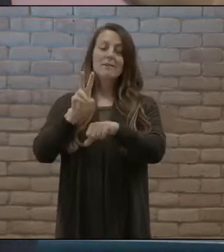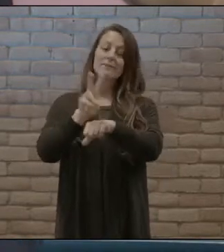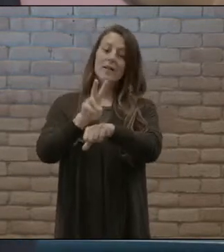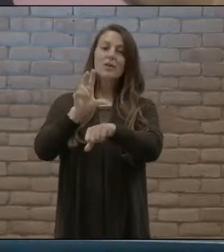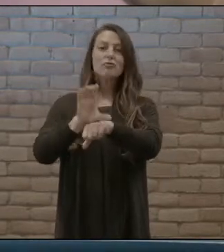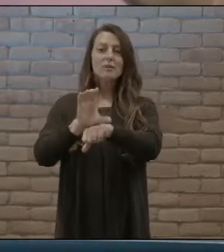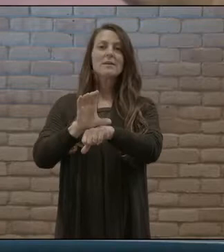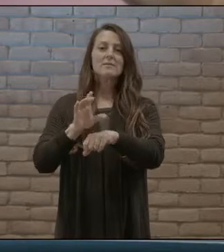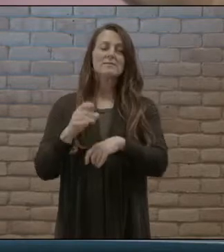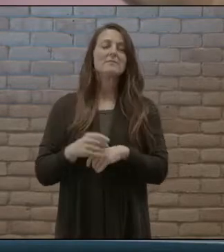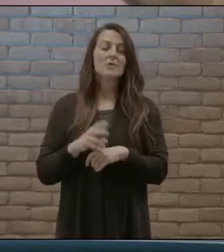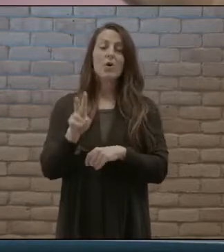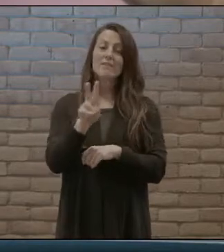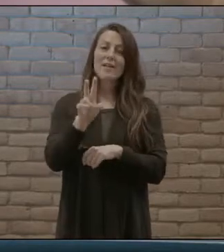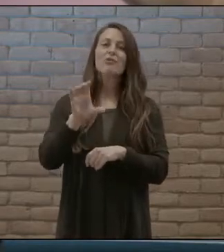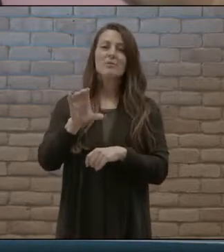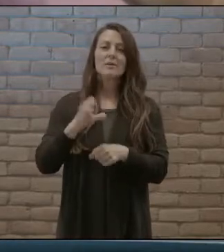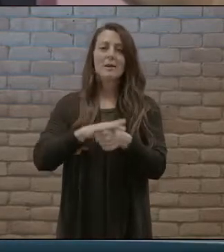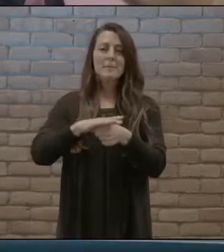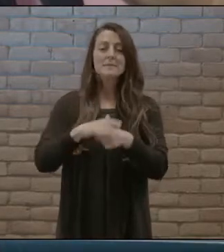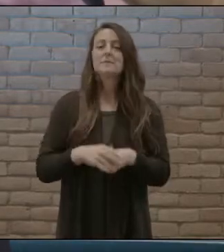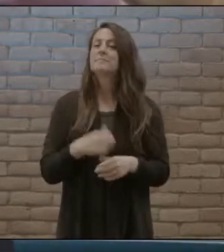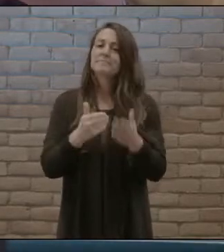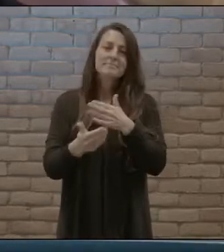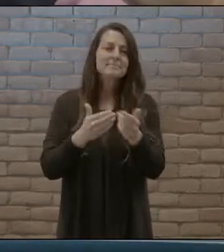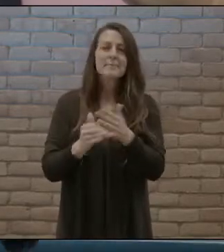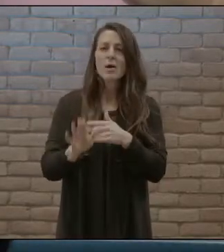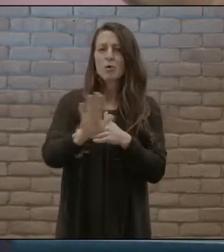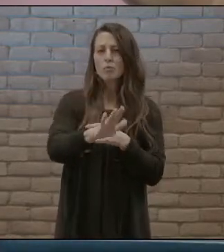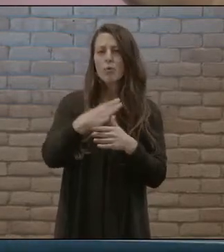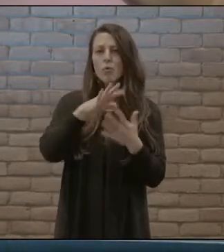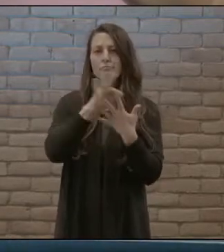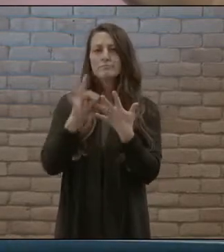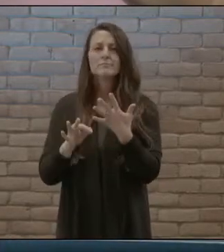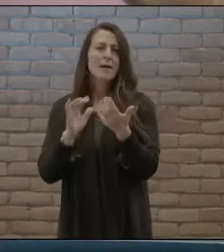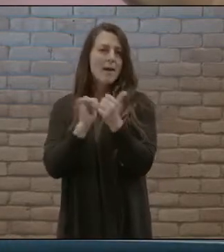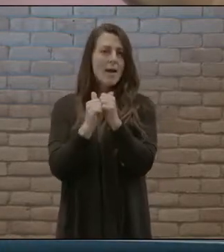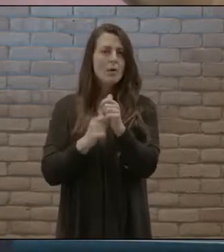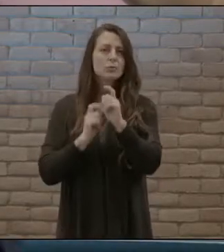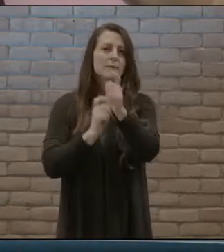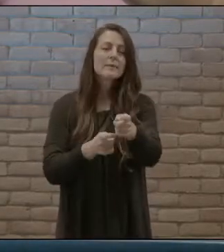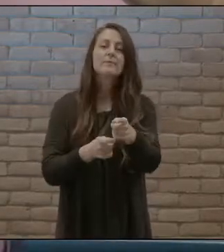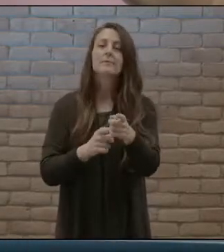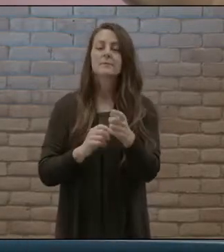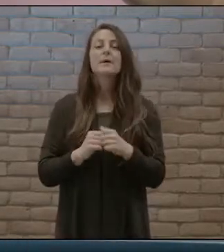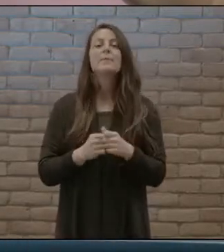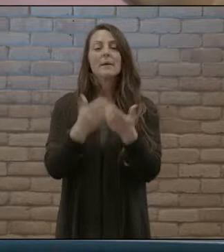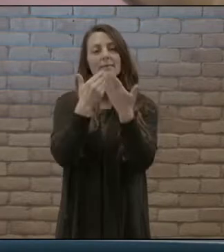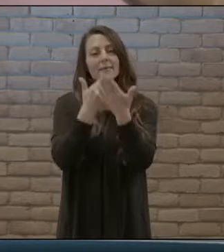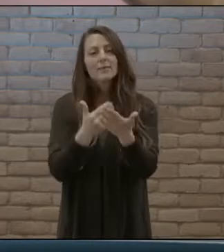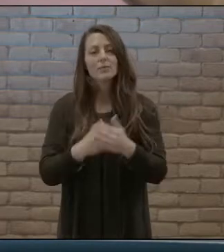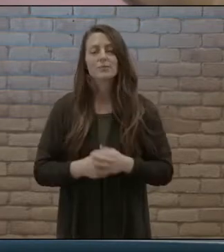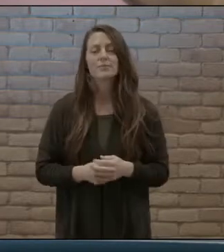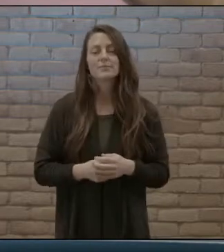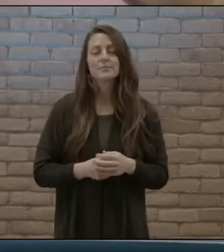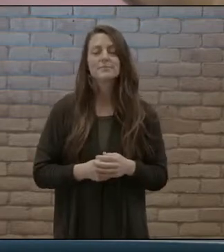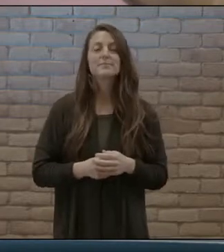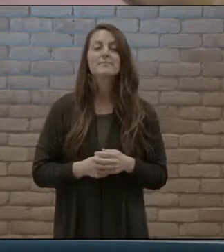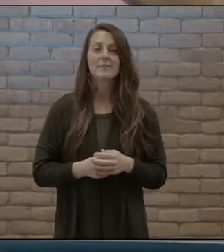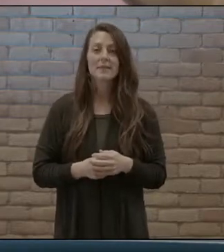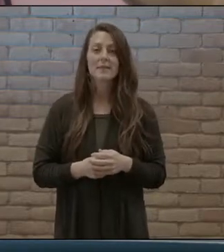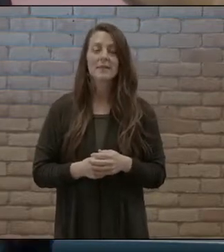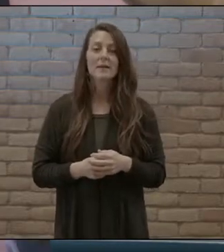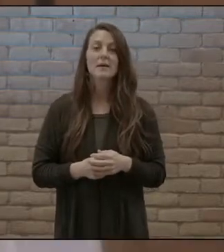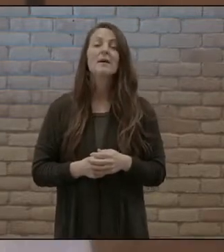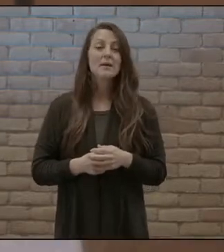55125. Whatever way you have chosen to give, whatever way you have decided to support this ministry, we want to thank you. And with